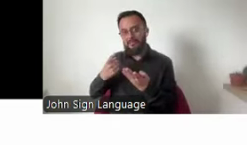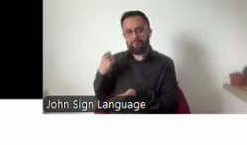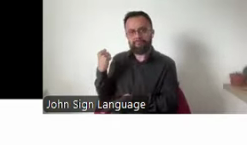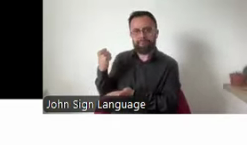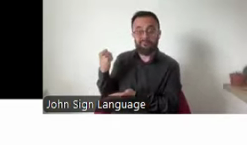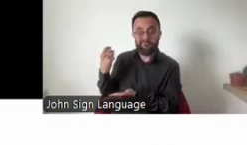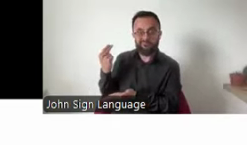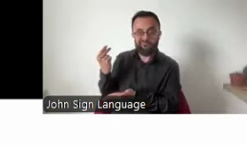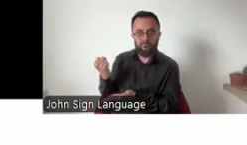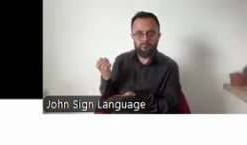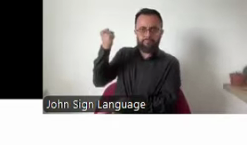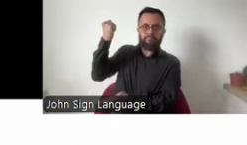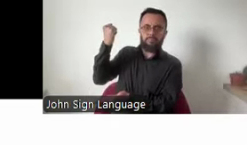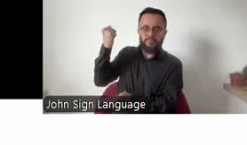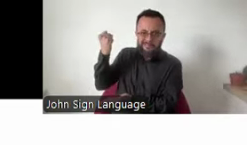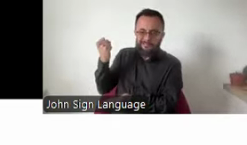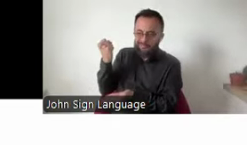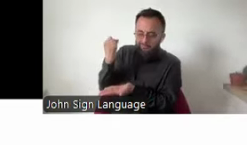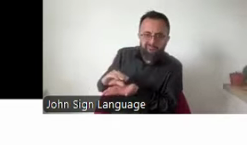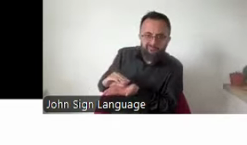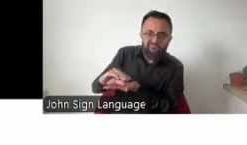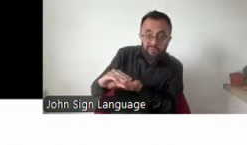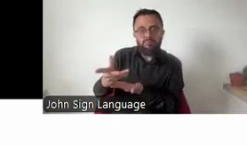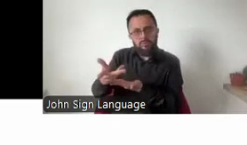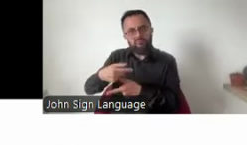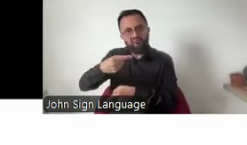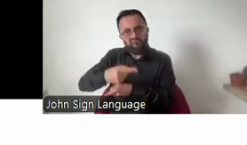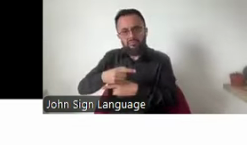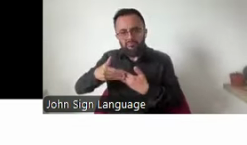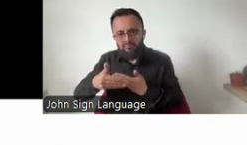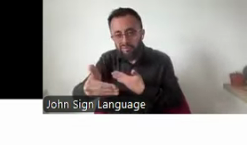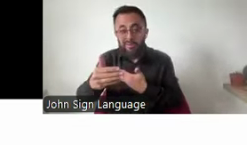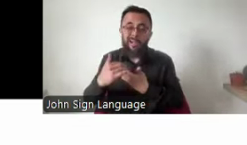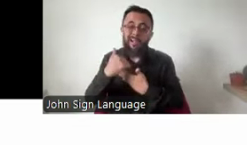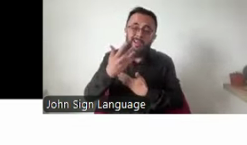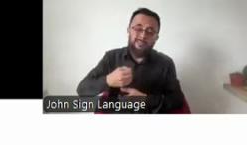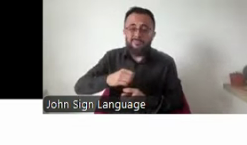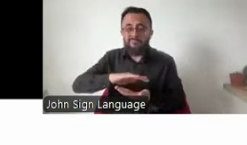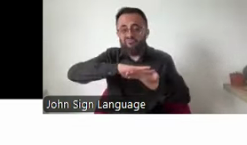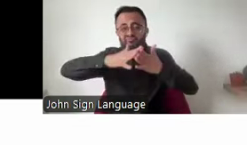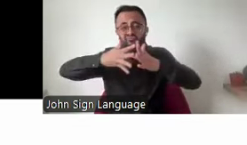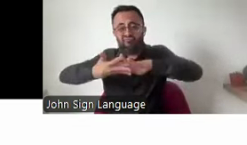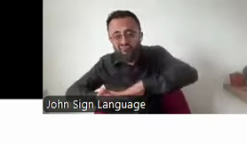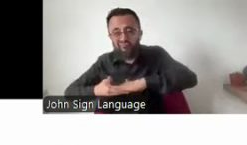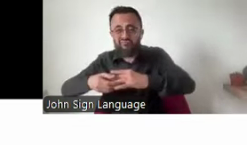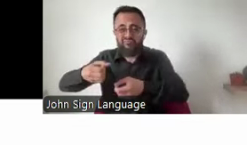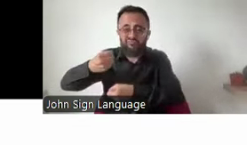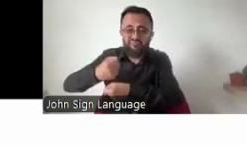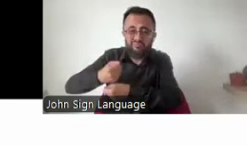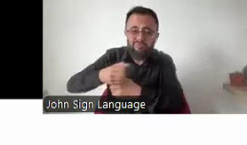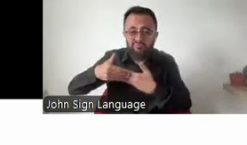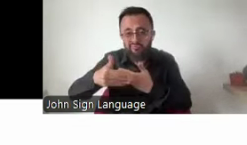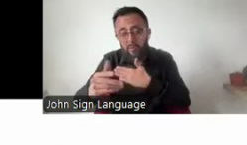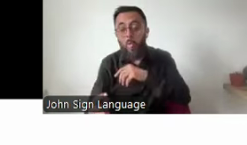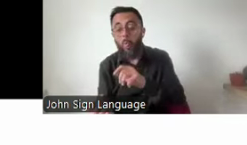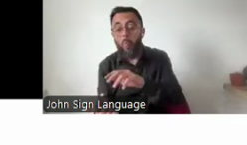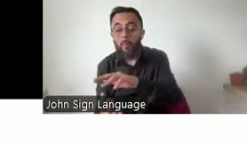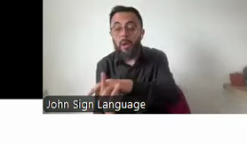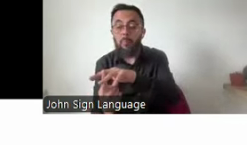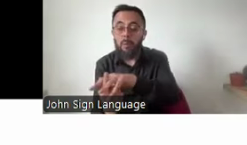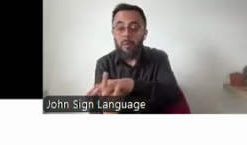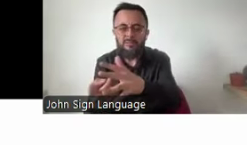manner. Then there's the development of a monitoring framework as well. And there's a